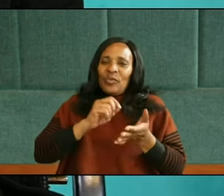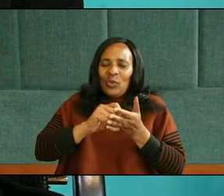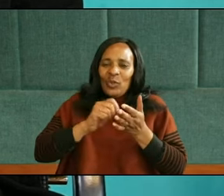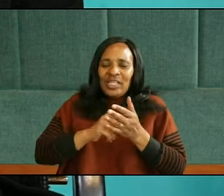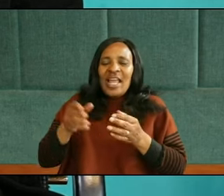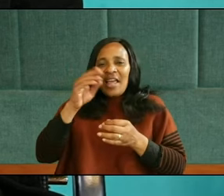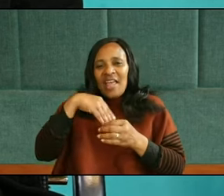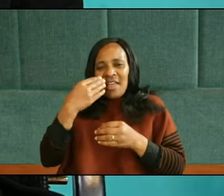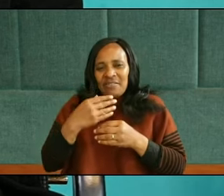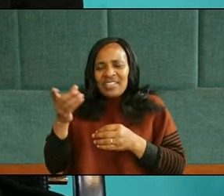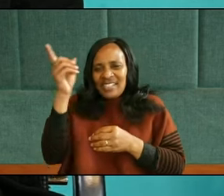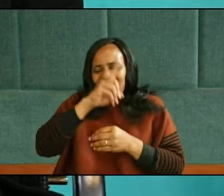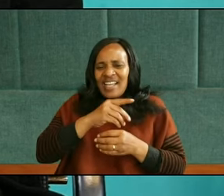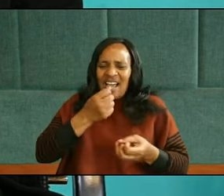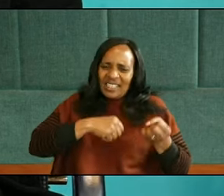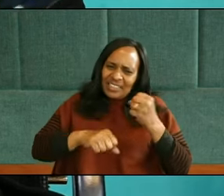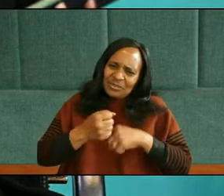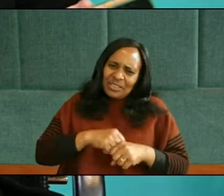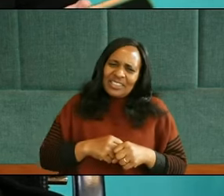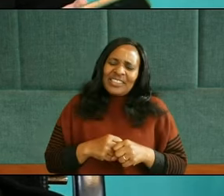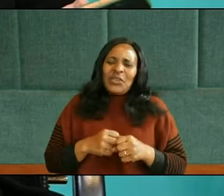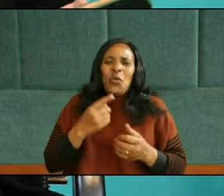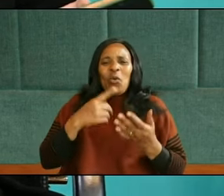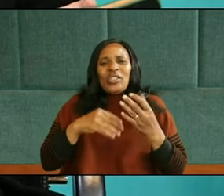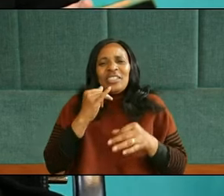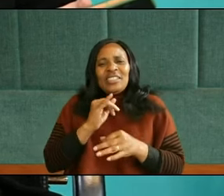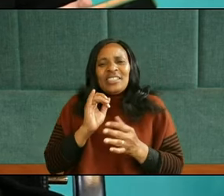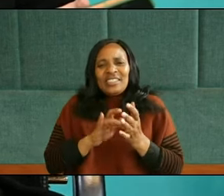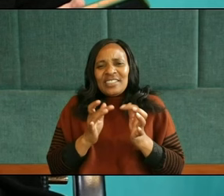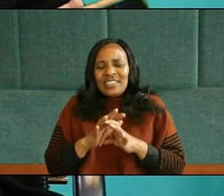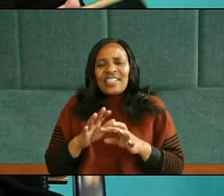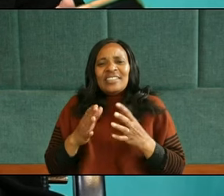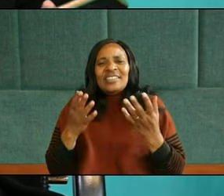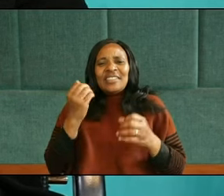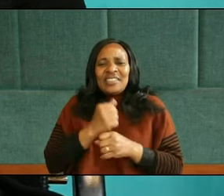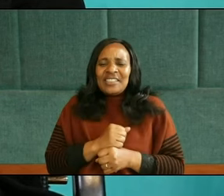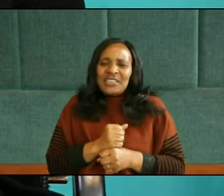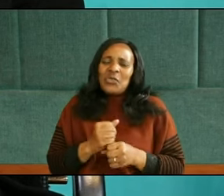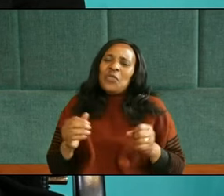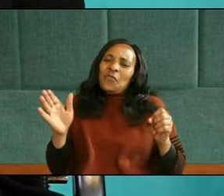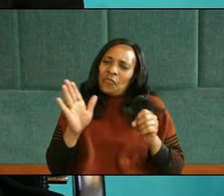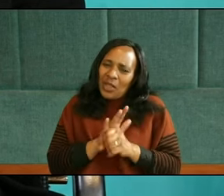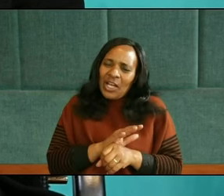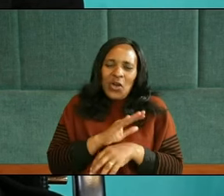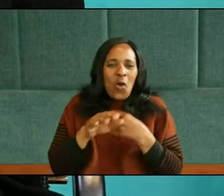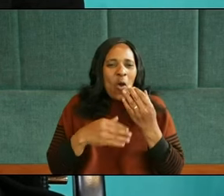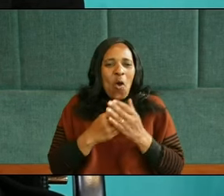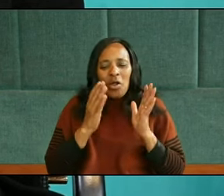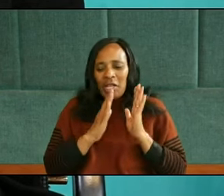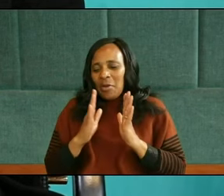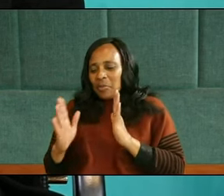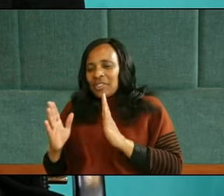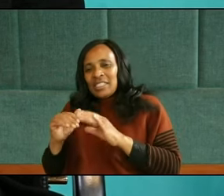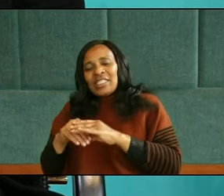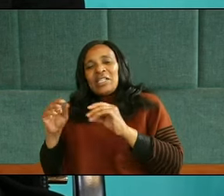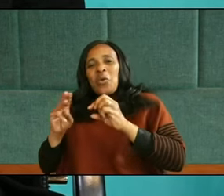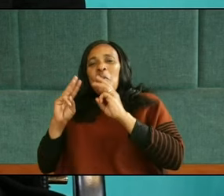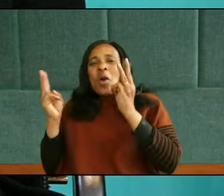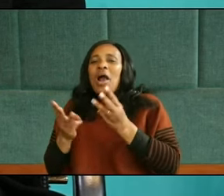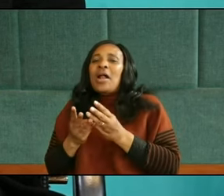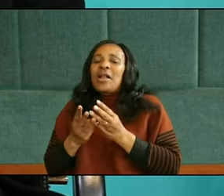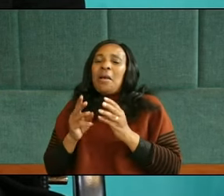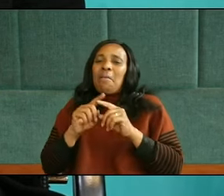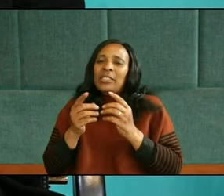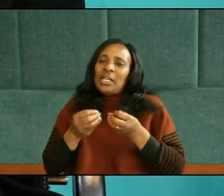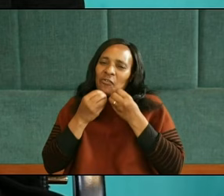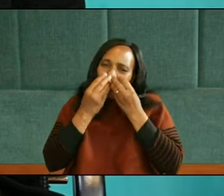activities that Jesus did throughout his life, it will fill up all the libraries in the world. So that doubt will be truly resolved, but the information